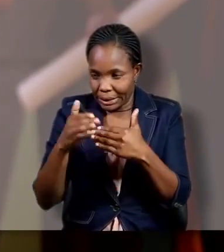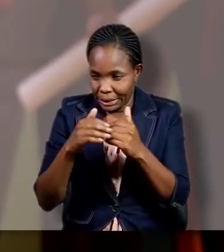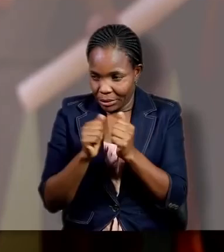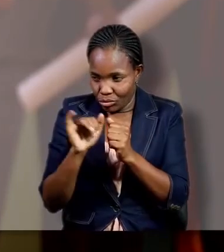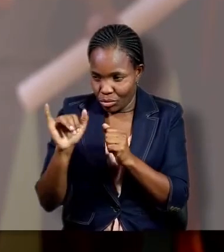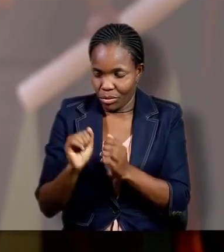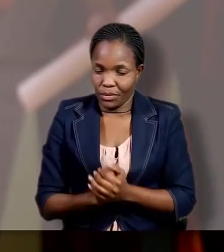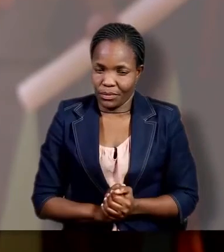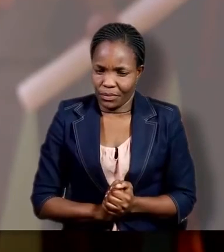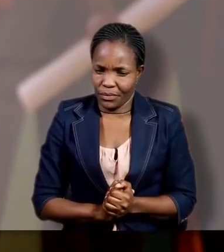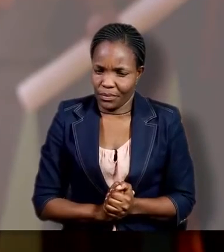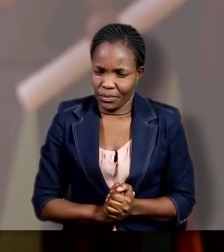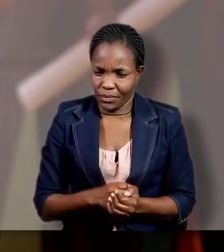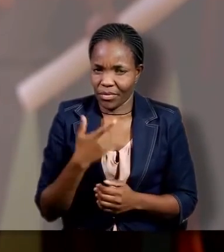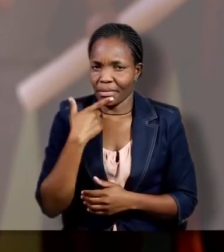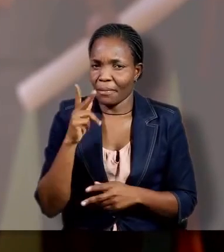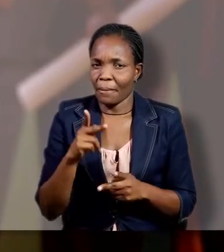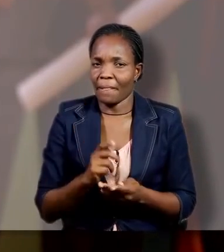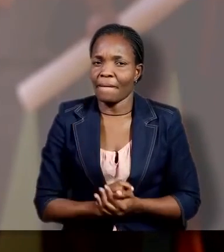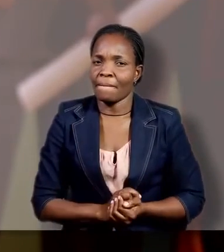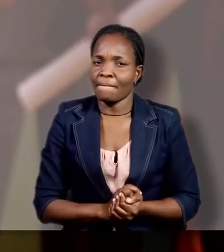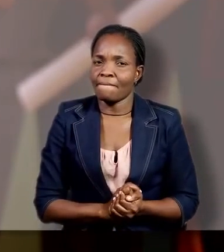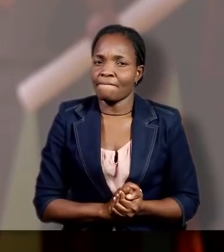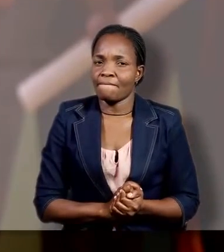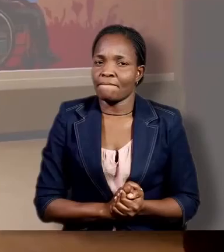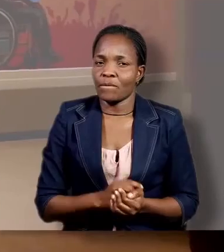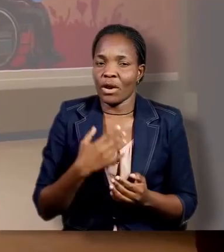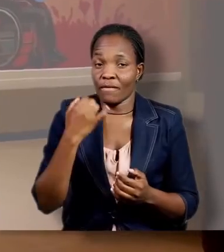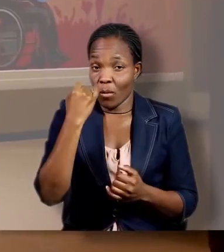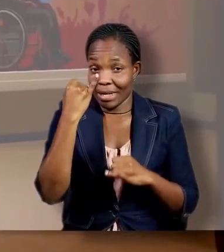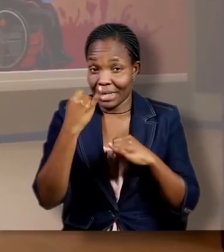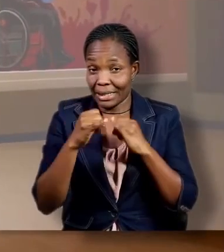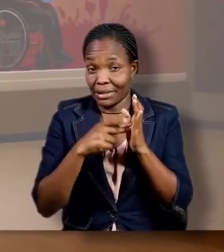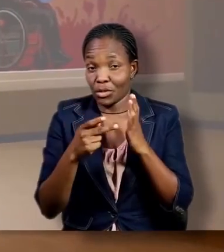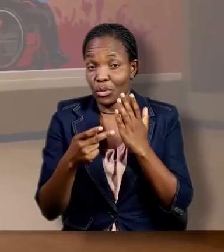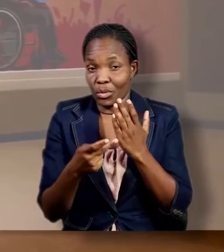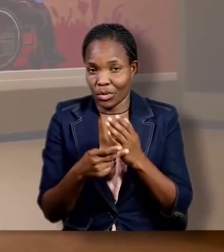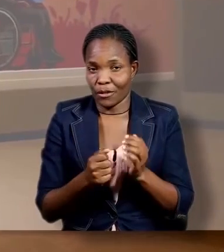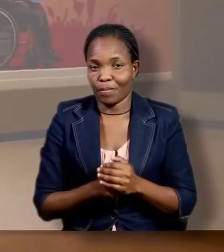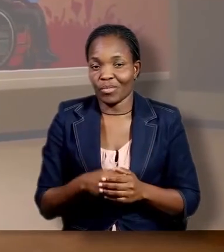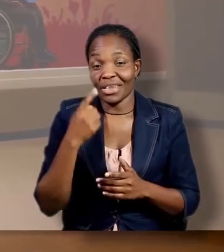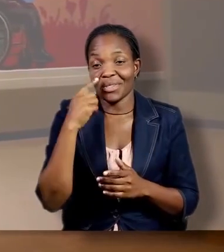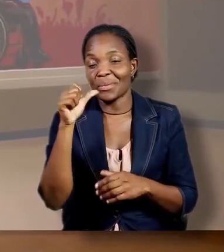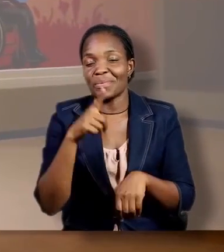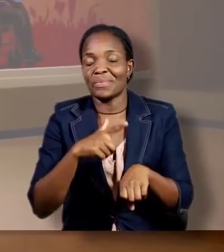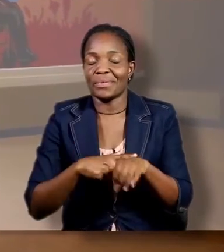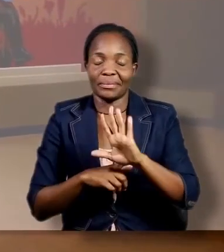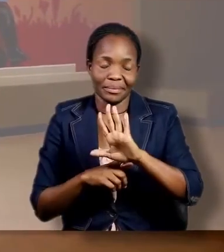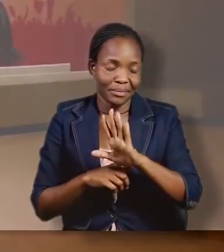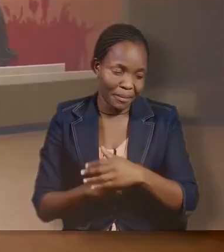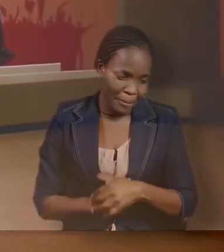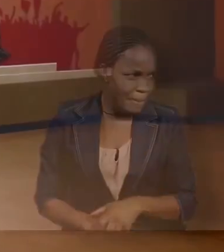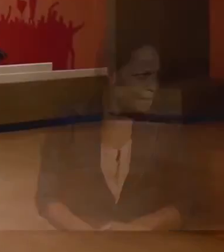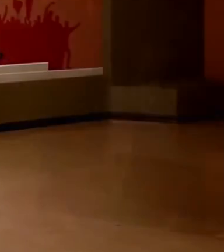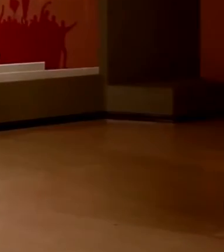and collect your prize at a NAMCOL center near where you live. Thanks again for watching. We have one last program in the